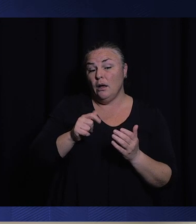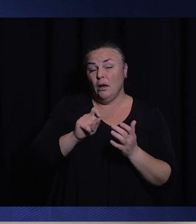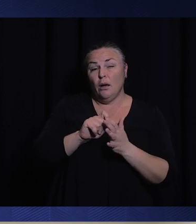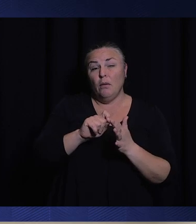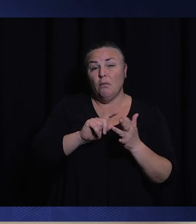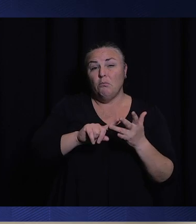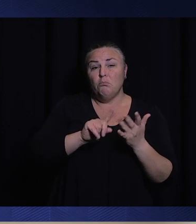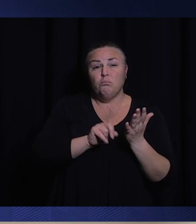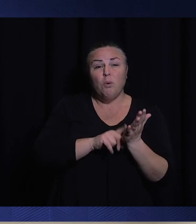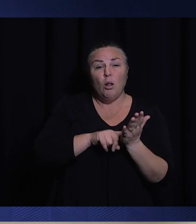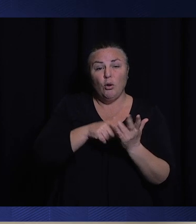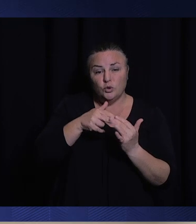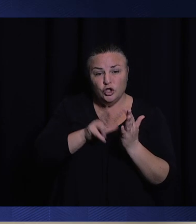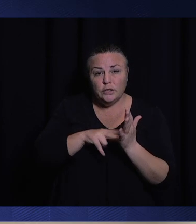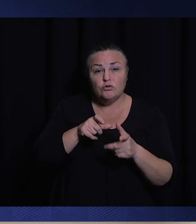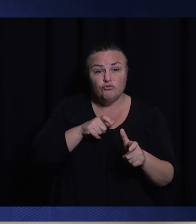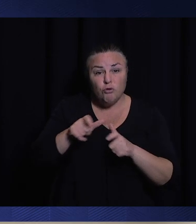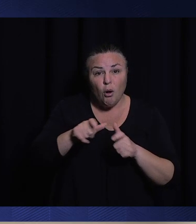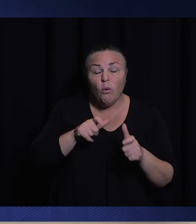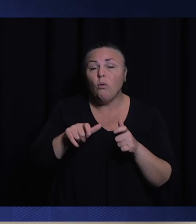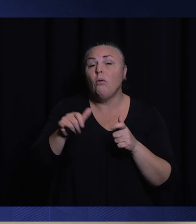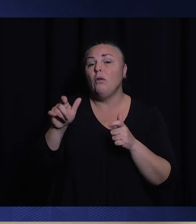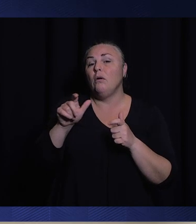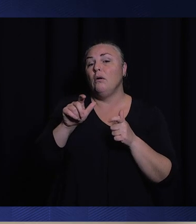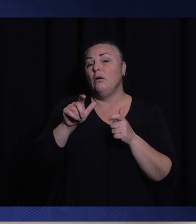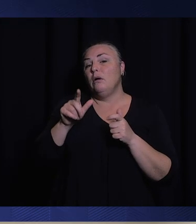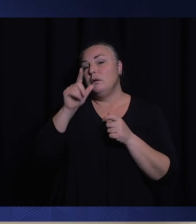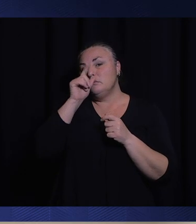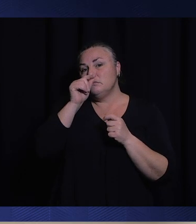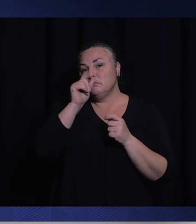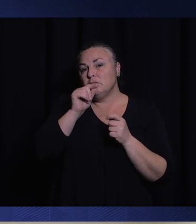I'm getting some echo feedback, so I'm trying to.